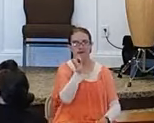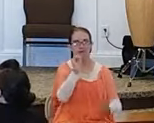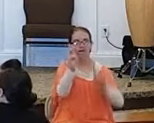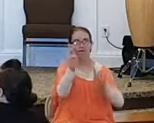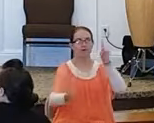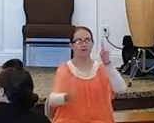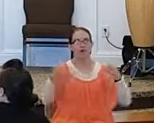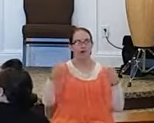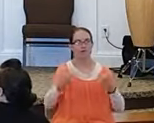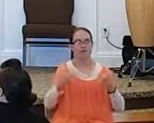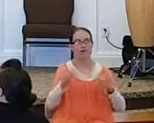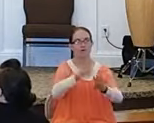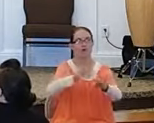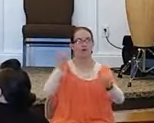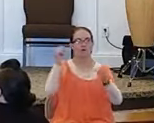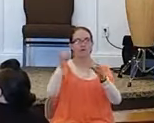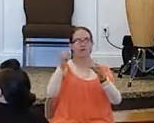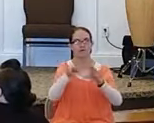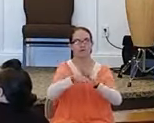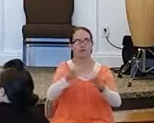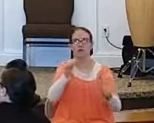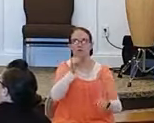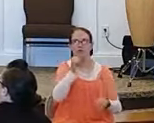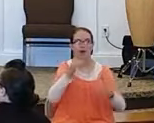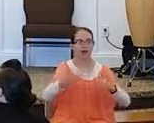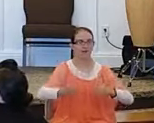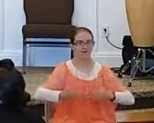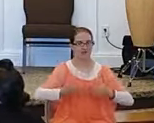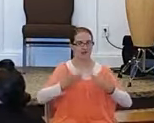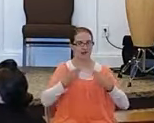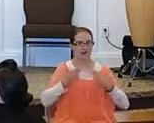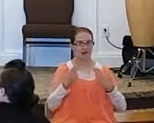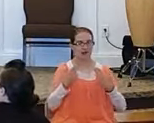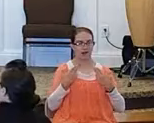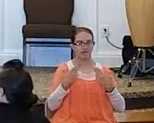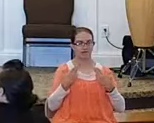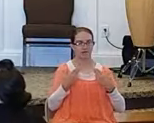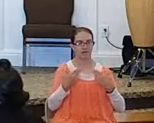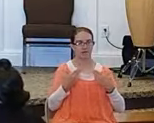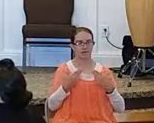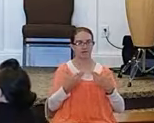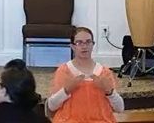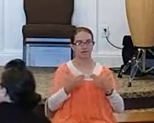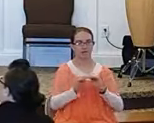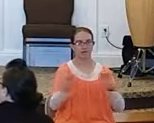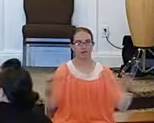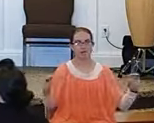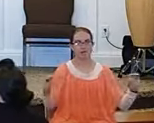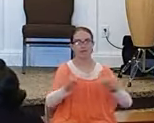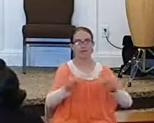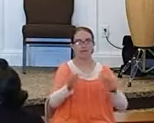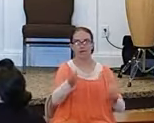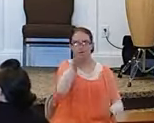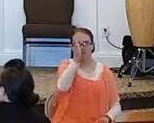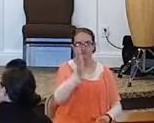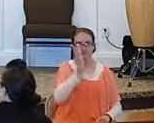that have been called out who are not satisfied with anything but him. Yes, sir. Come on.